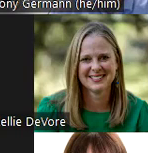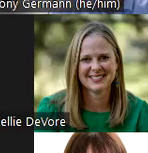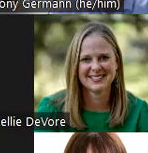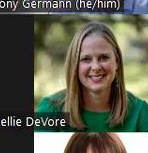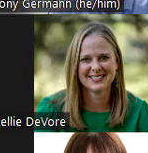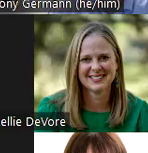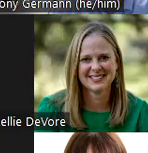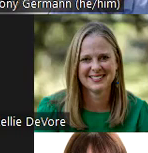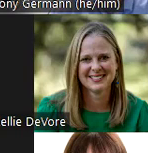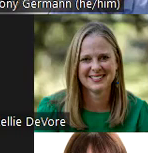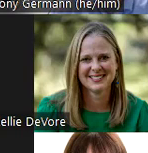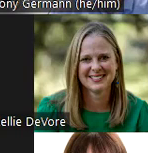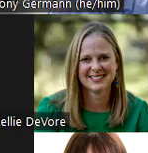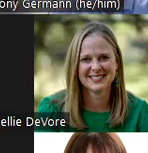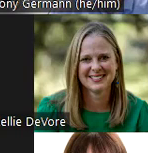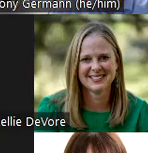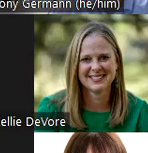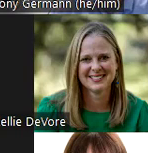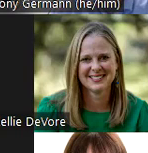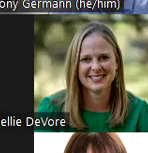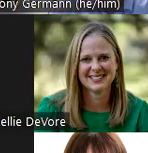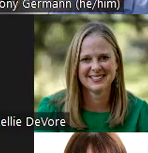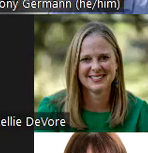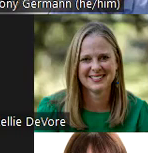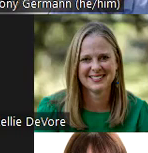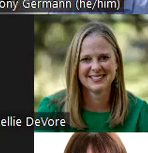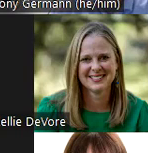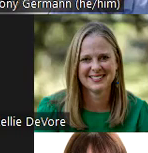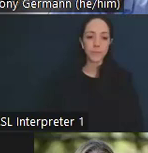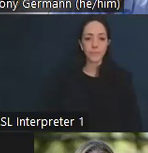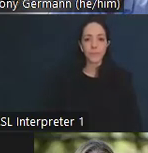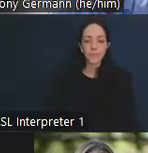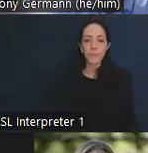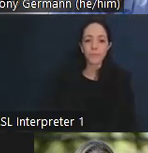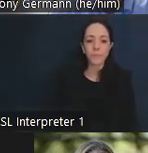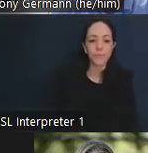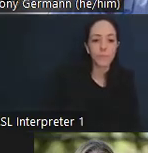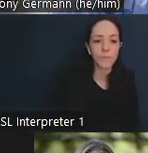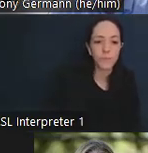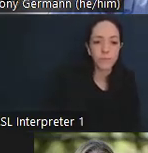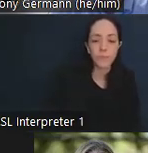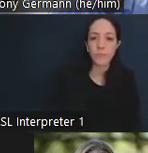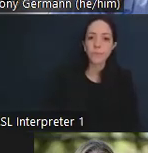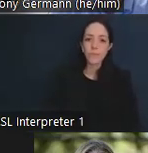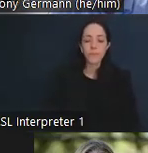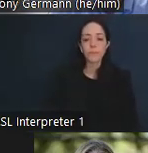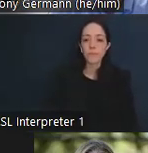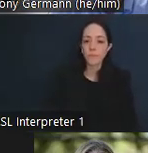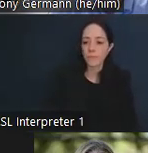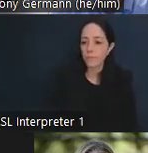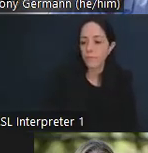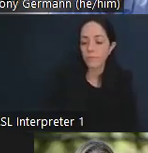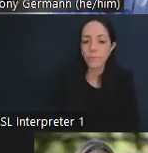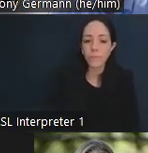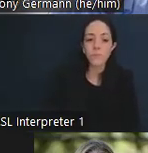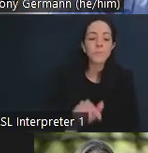possible so that we can be in compliance with these rules. These rules are not only going to take probably